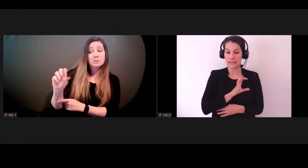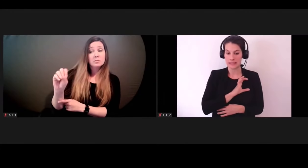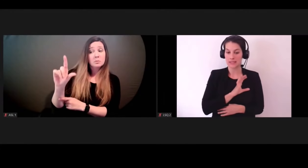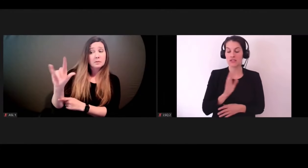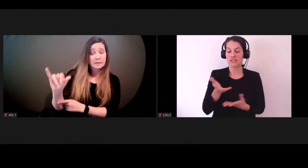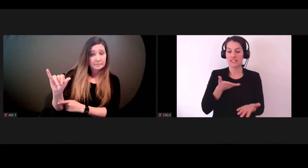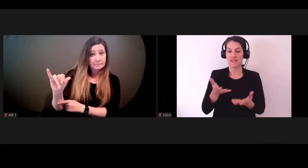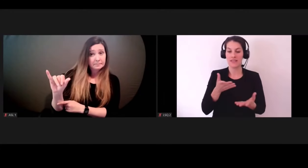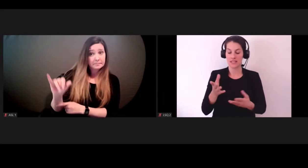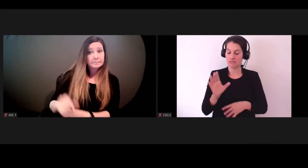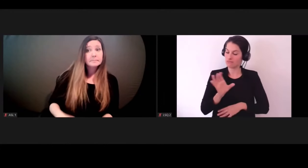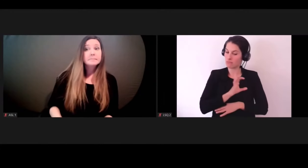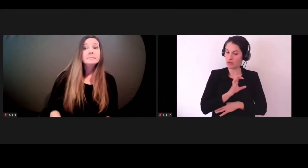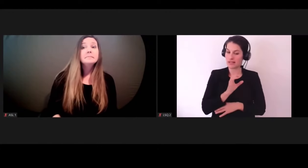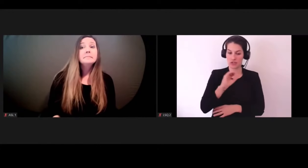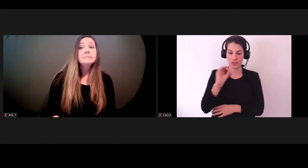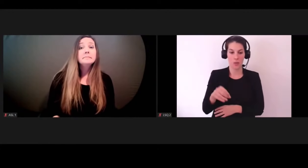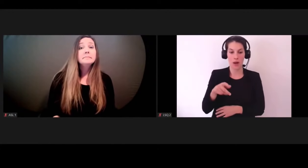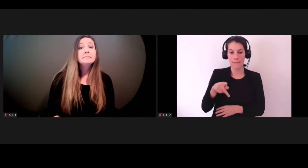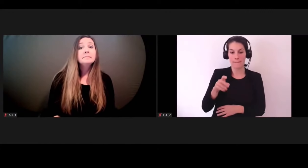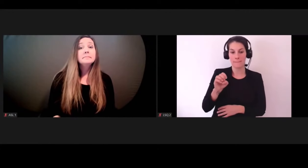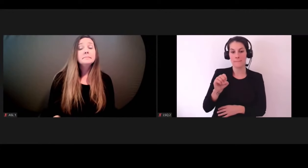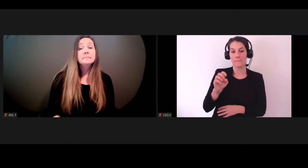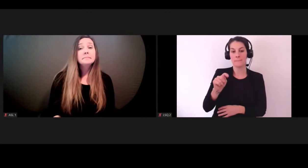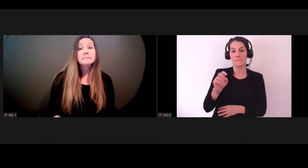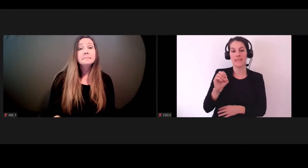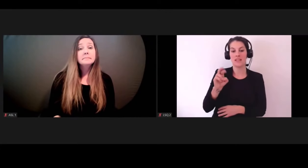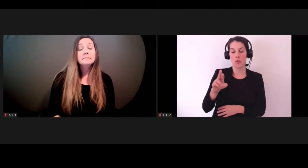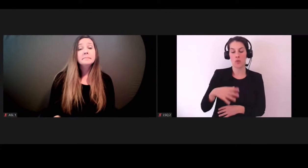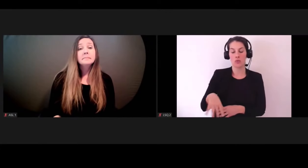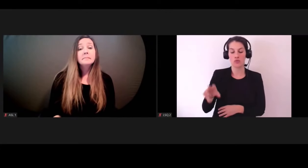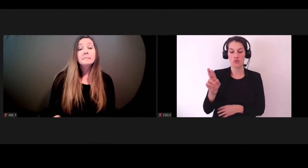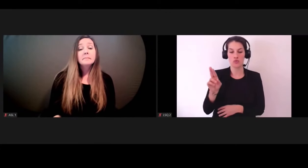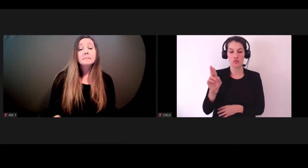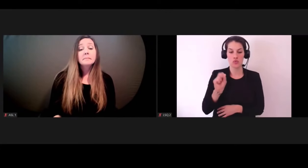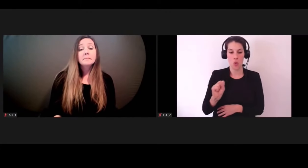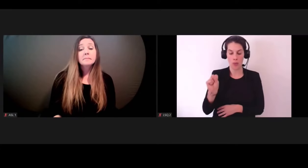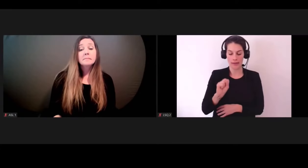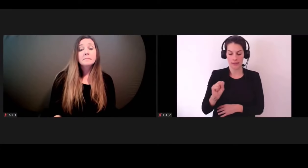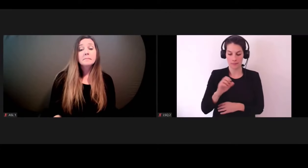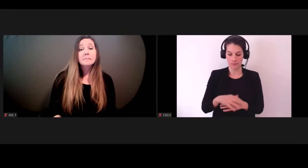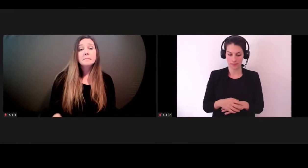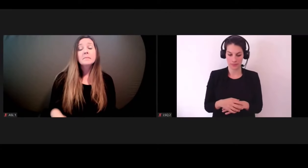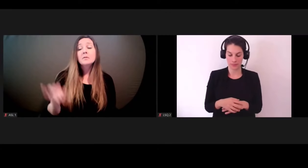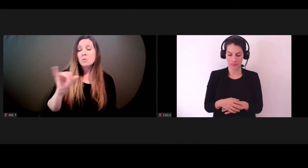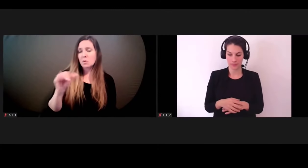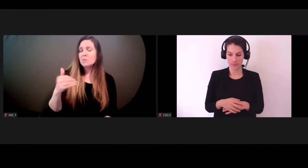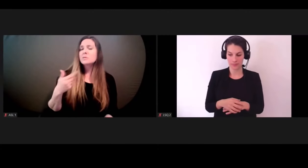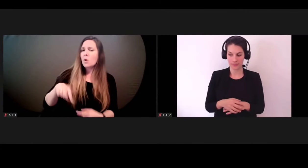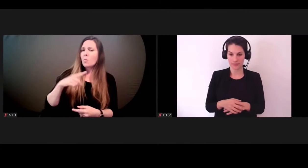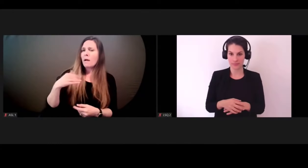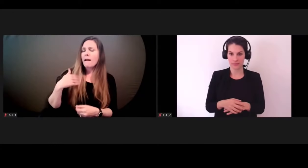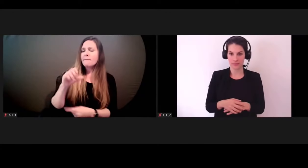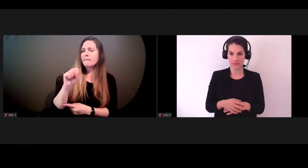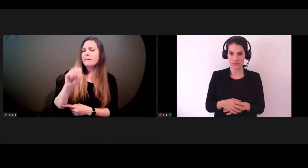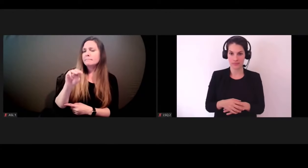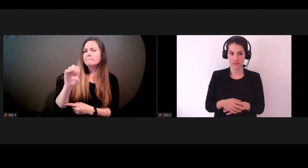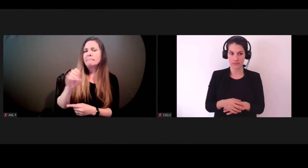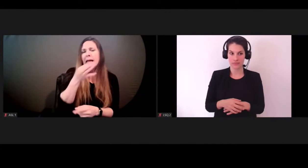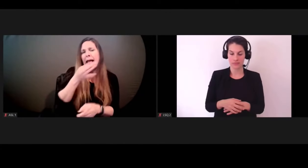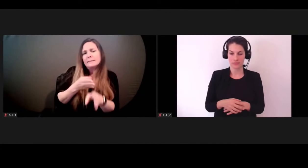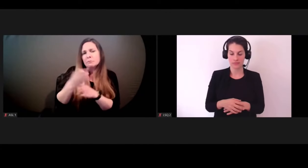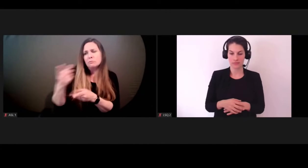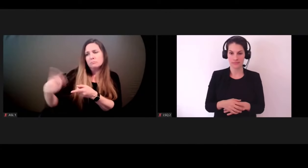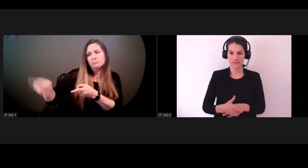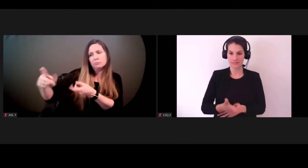d'Ottawa, Peter Slowly. We do have subject matter experts joining us for the question period, and